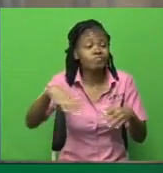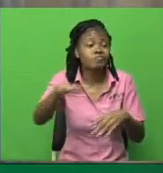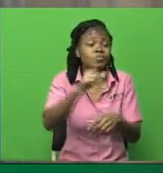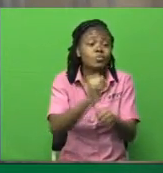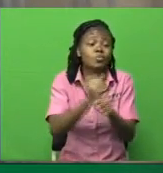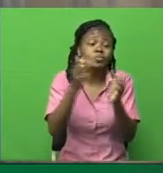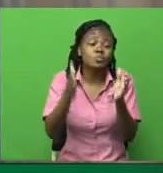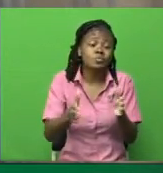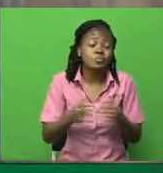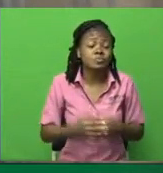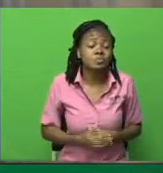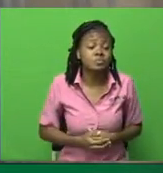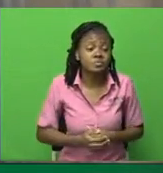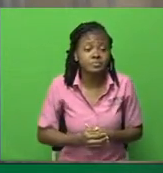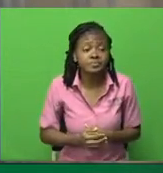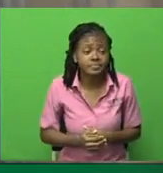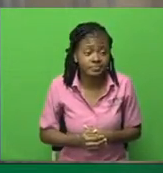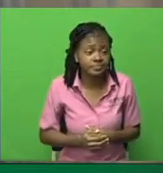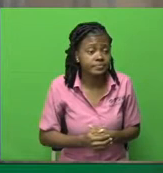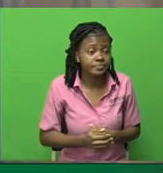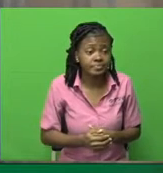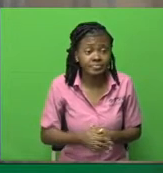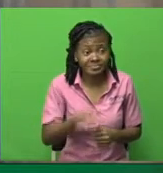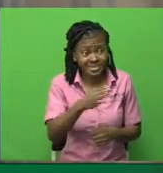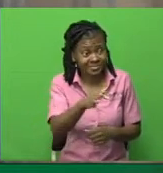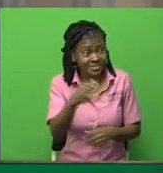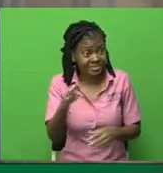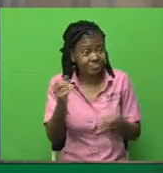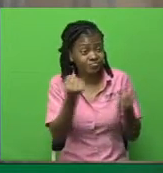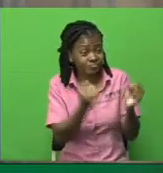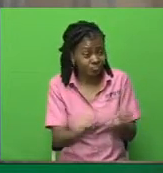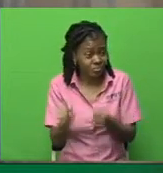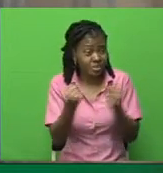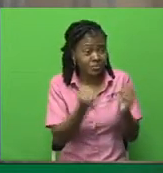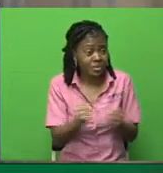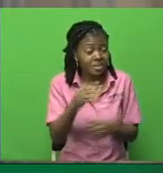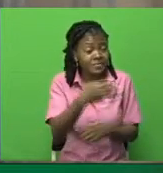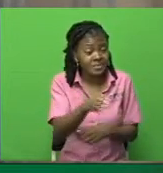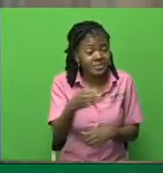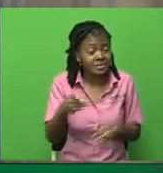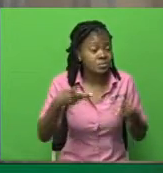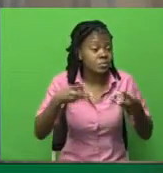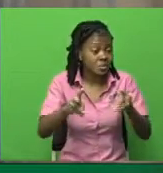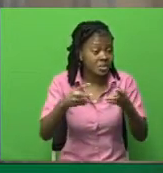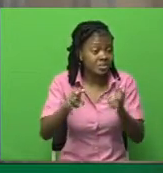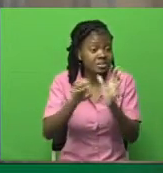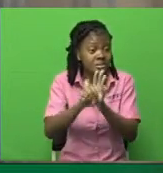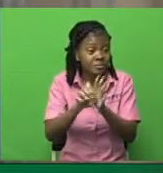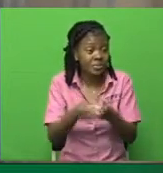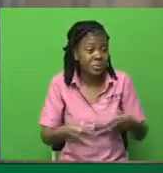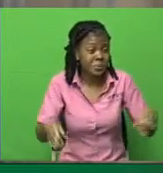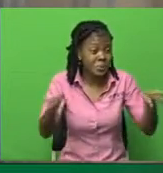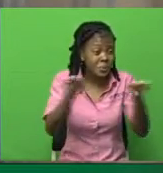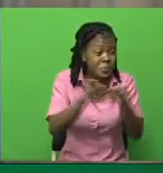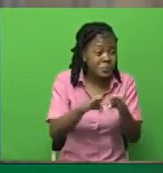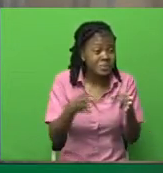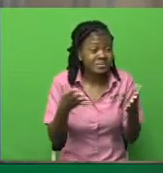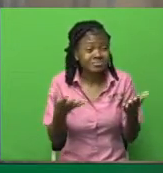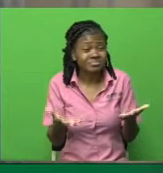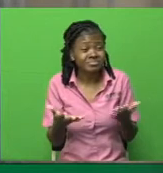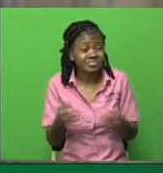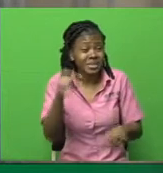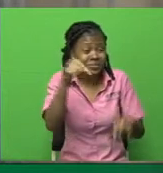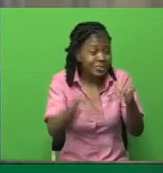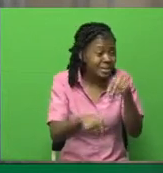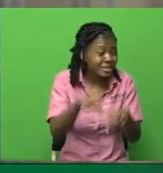strategies devices and mechanisms inclusive of closures of state-owned Enterprises Patrick